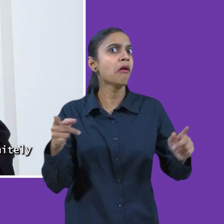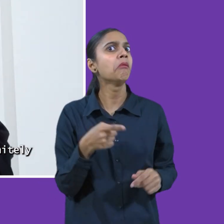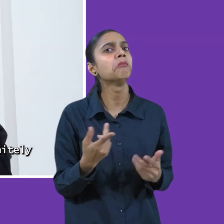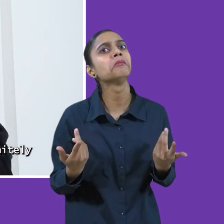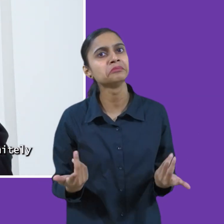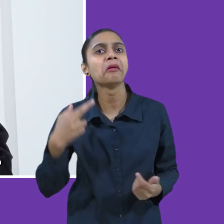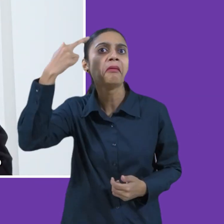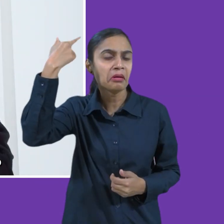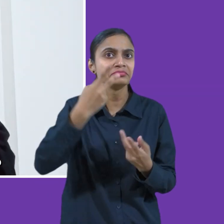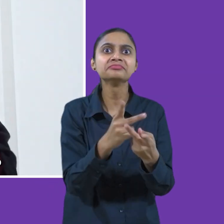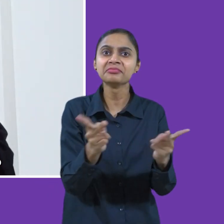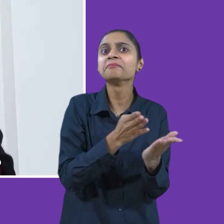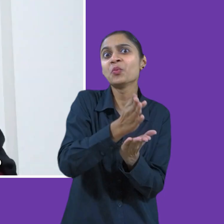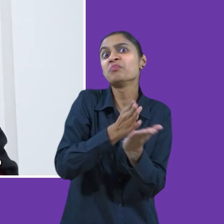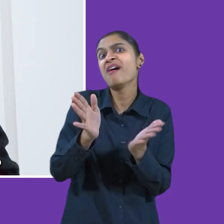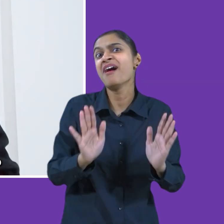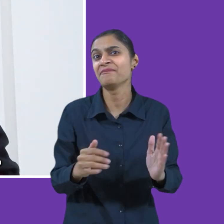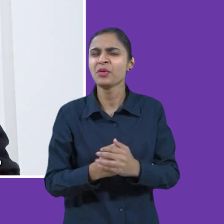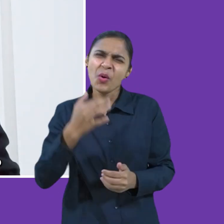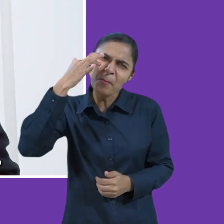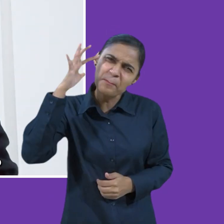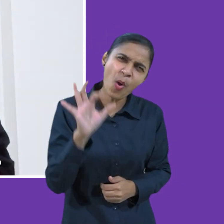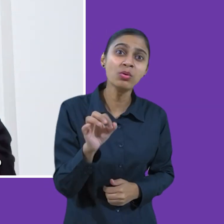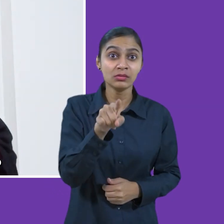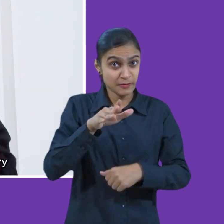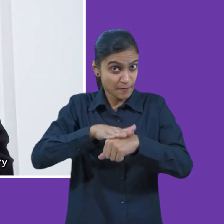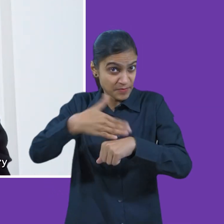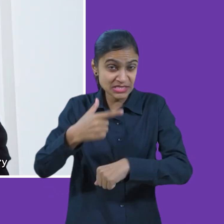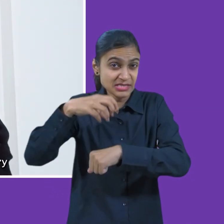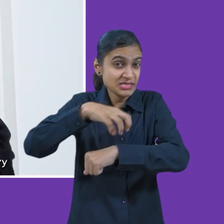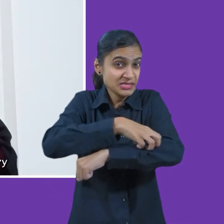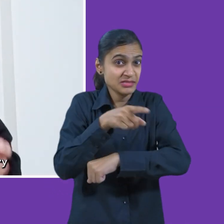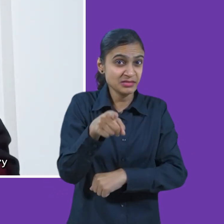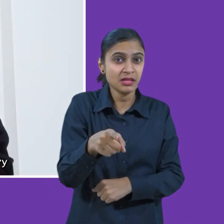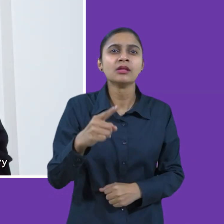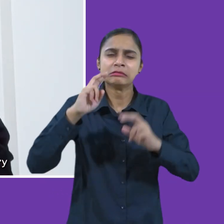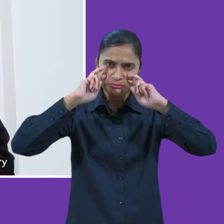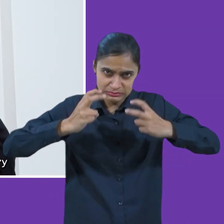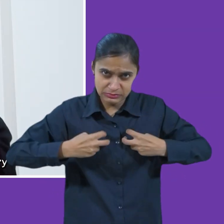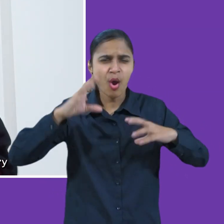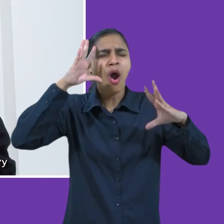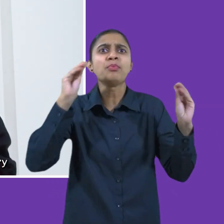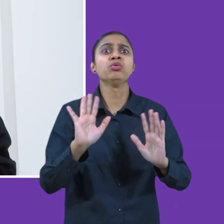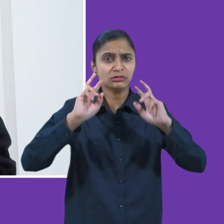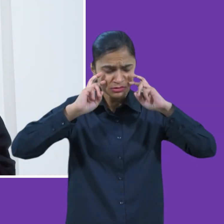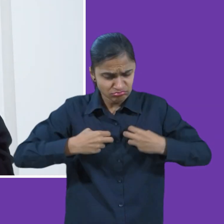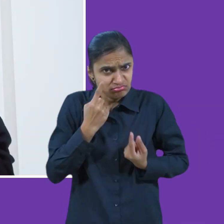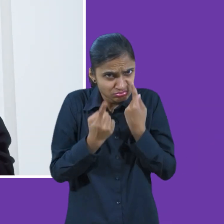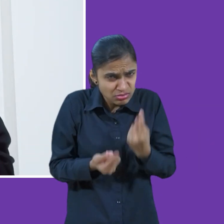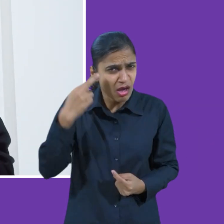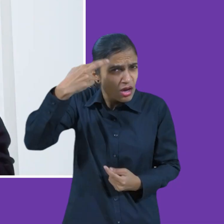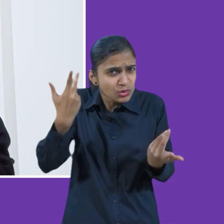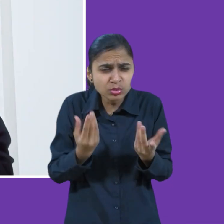be mindful, especially if you already have vitiligo, or if in such a case, if you have a family